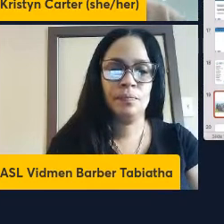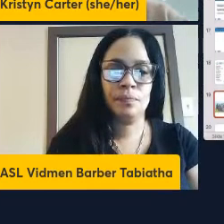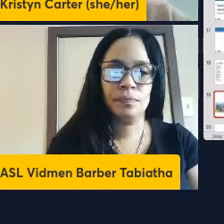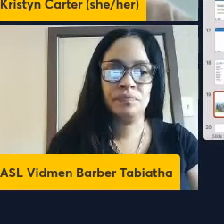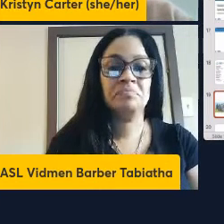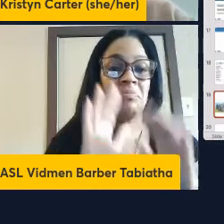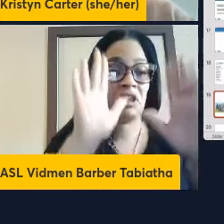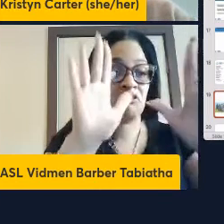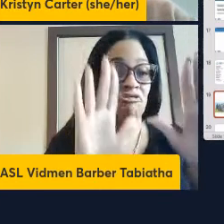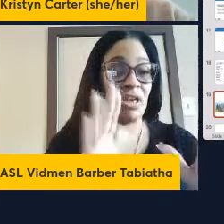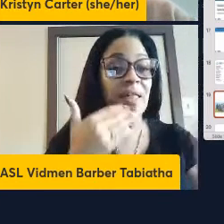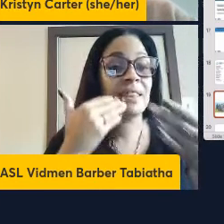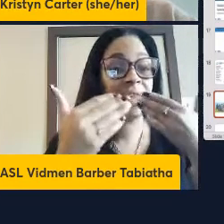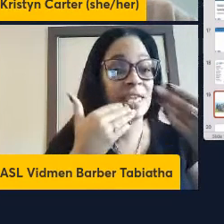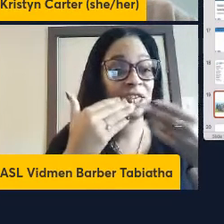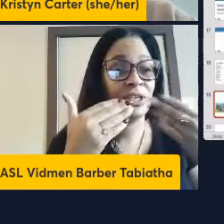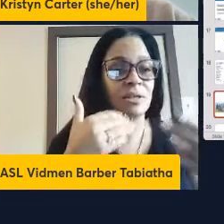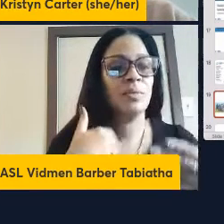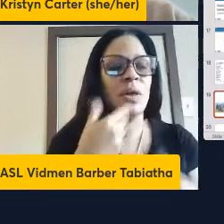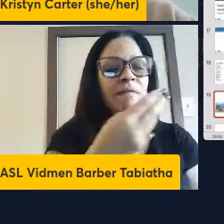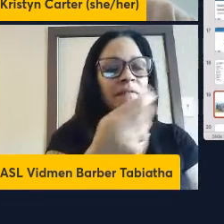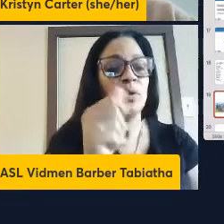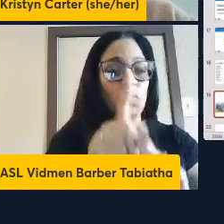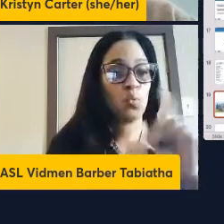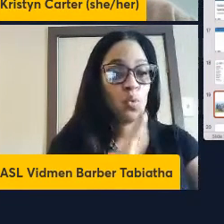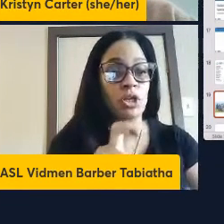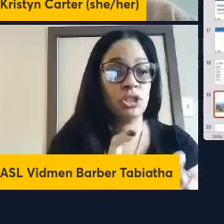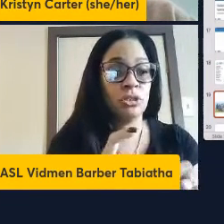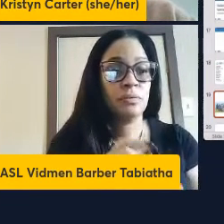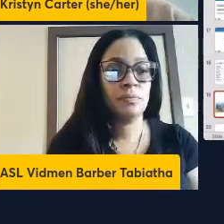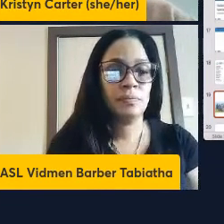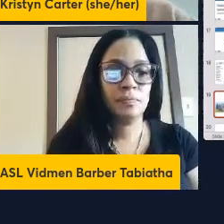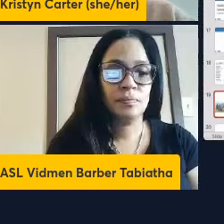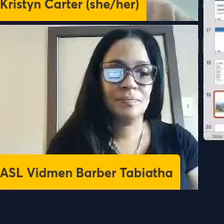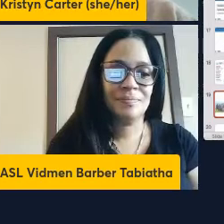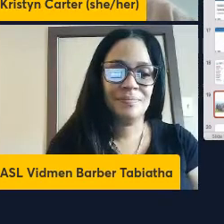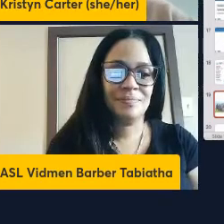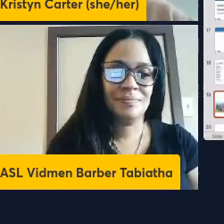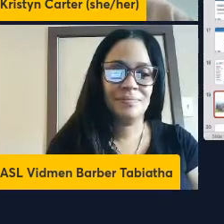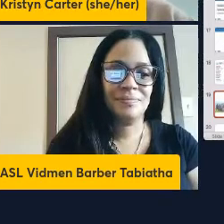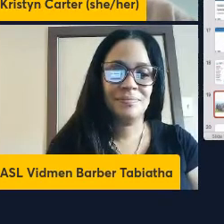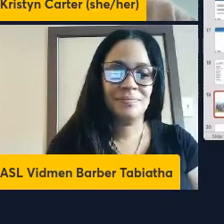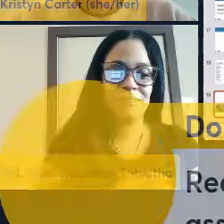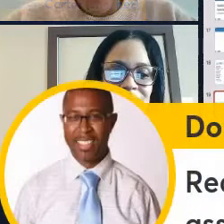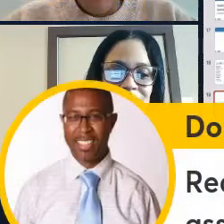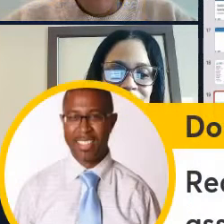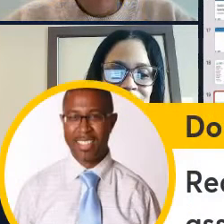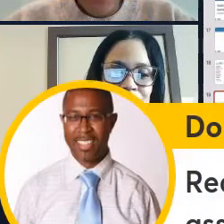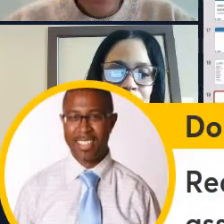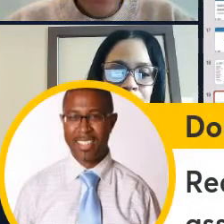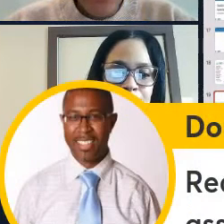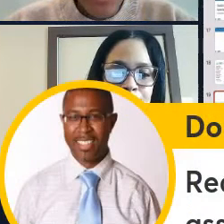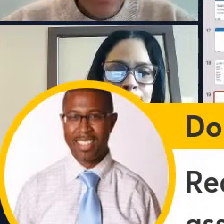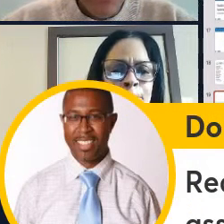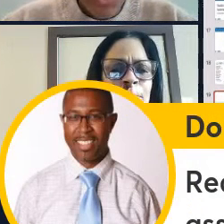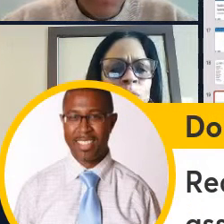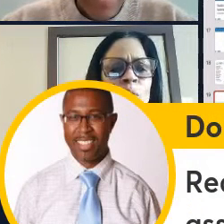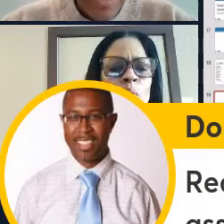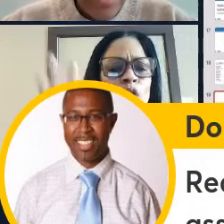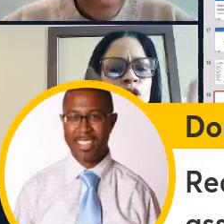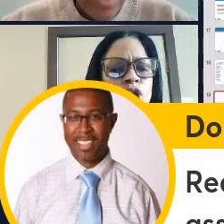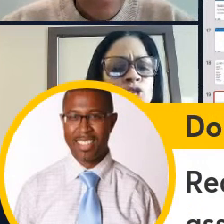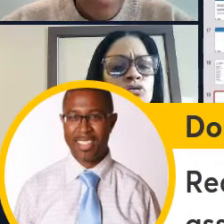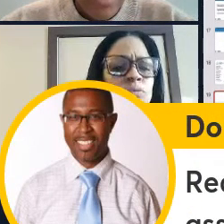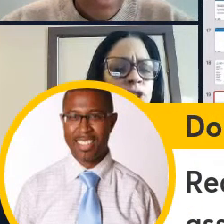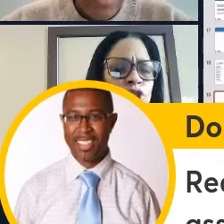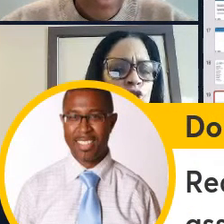Great. Thank you. We have a couple of questions from Dr. Donald Palmer. What conclusions would